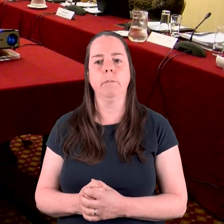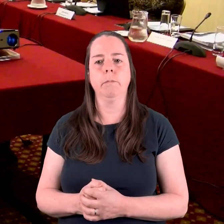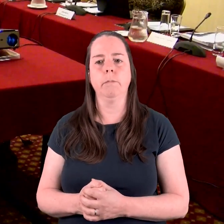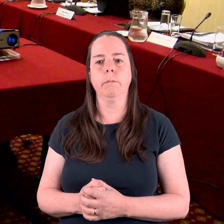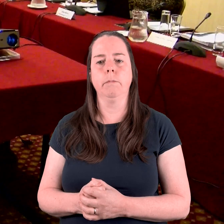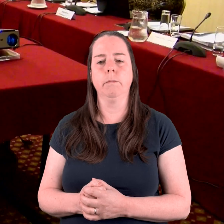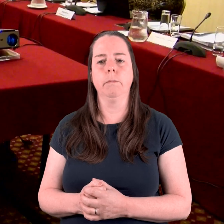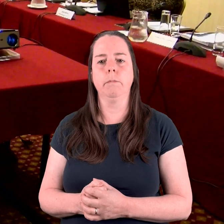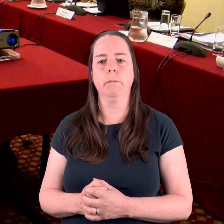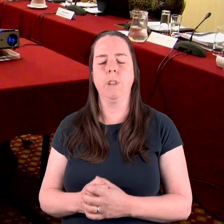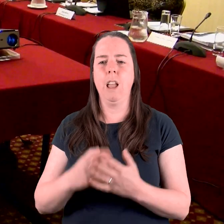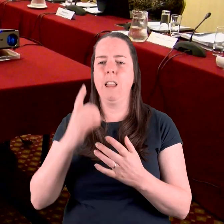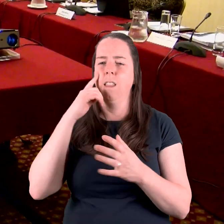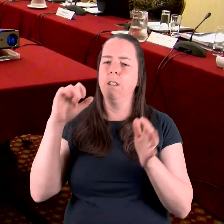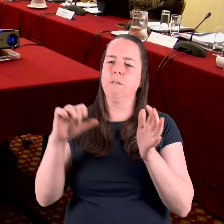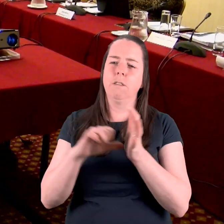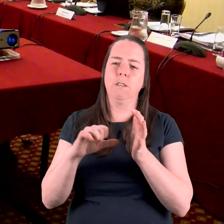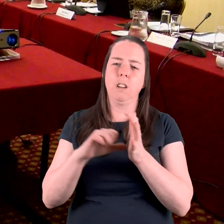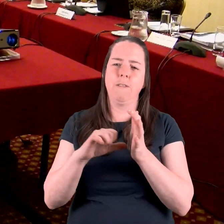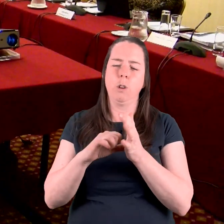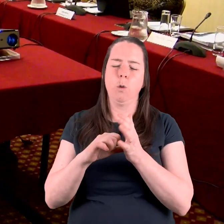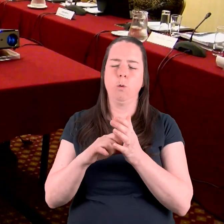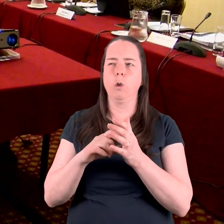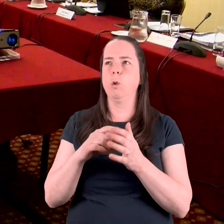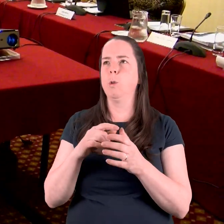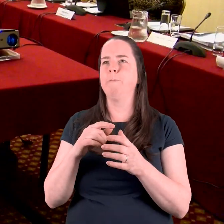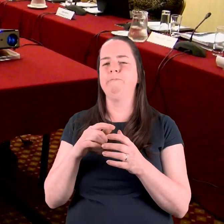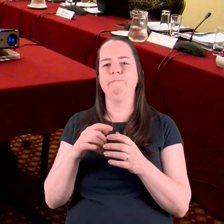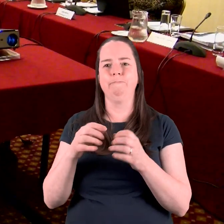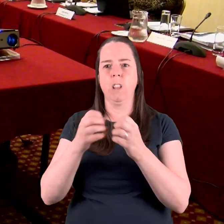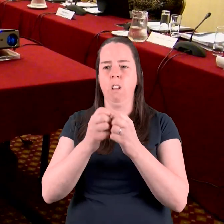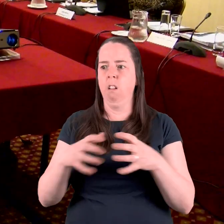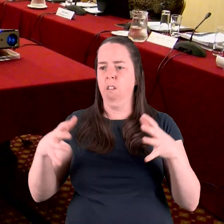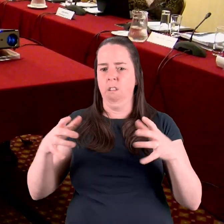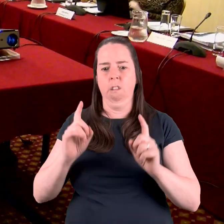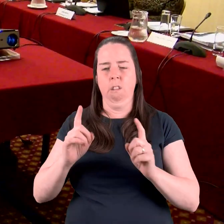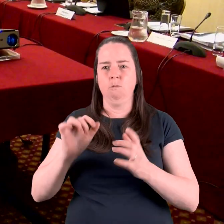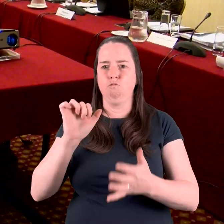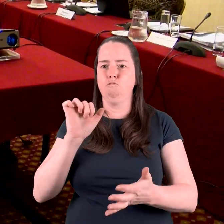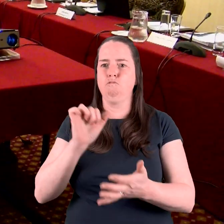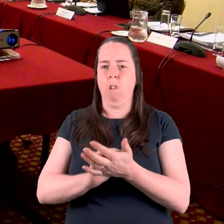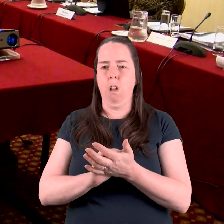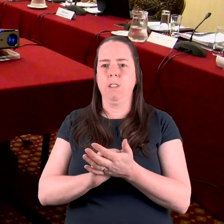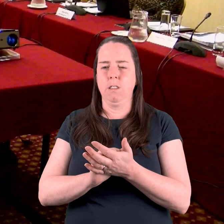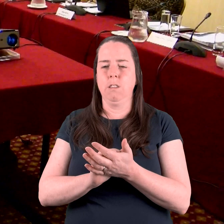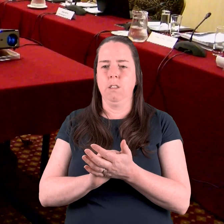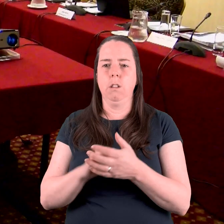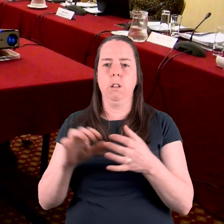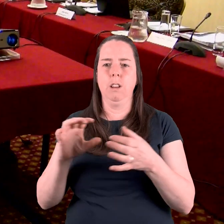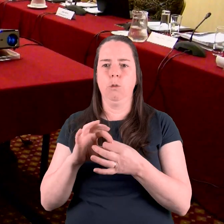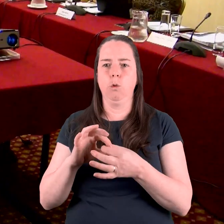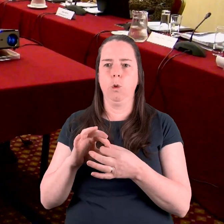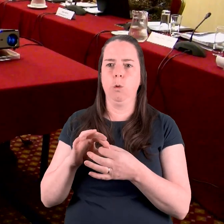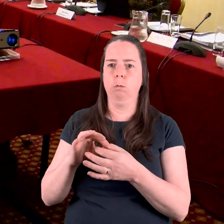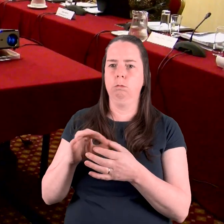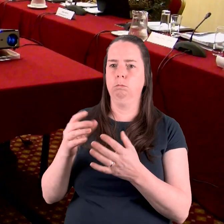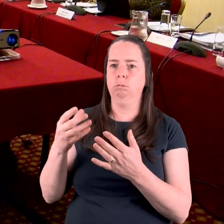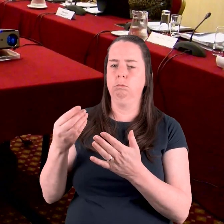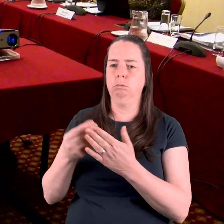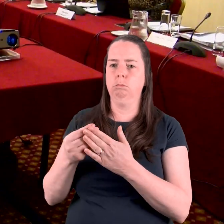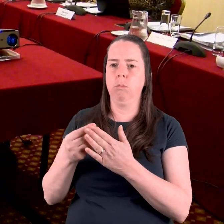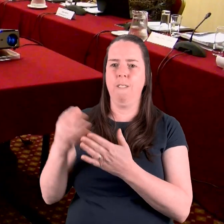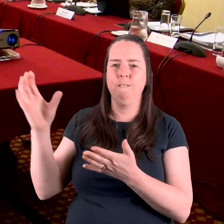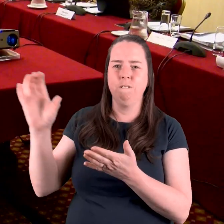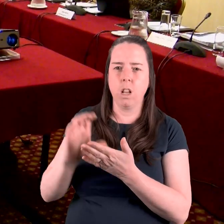and then. So I think it's quite difficult to get the scale of this right in